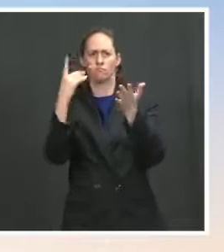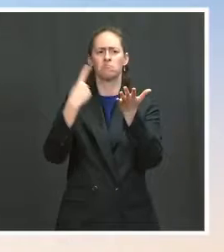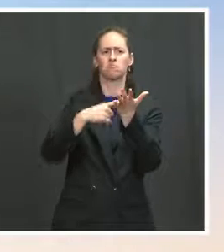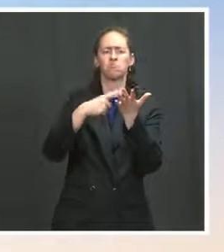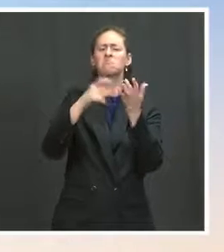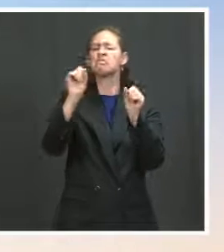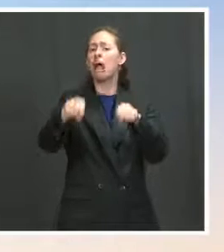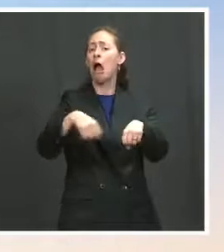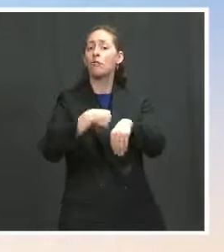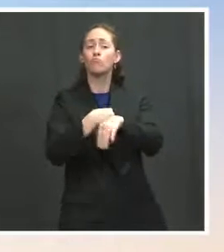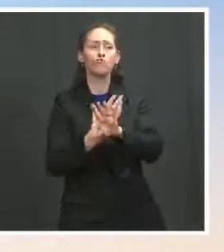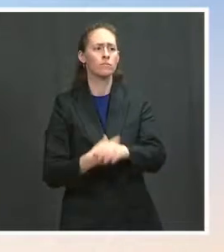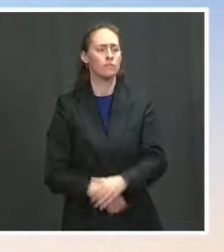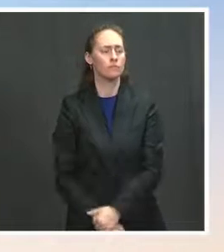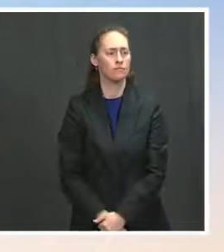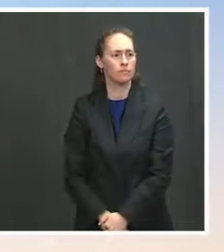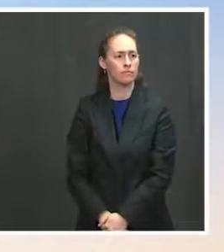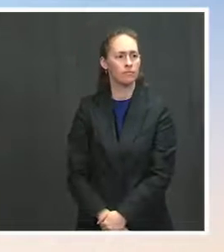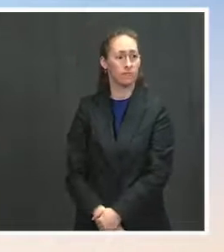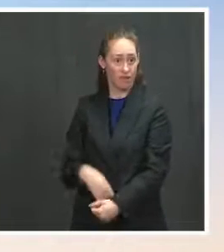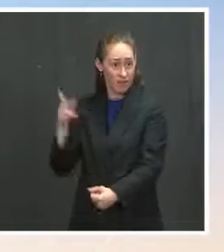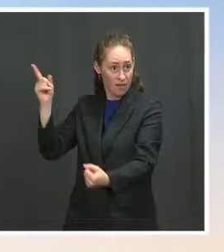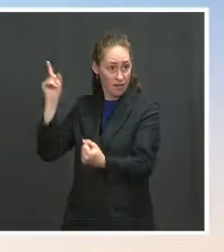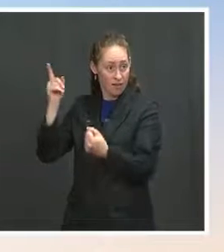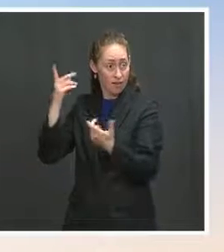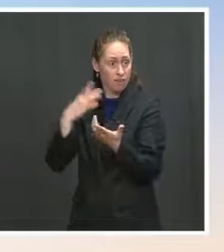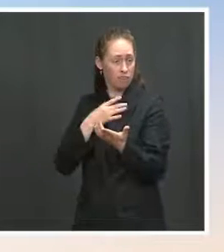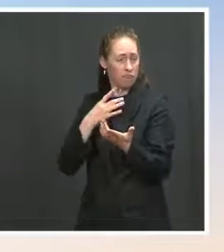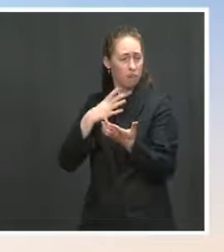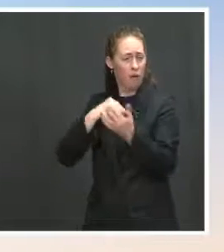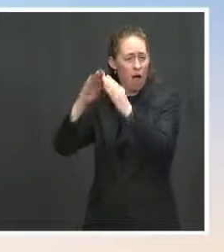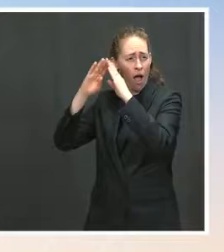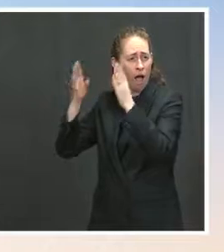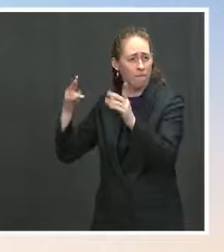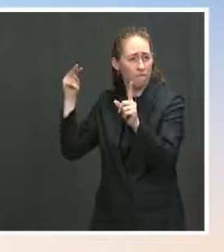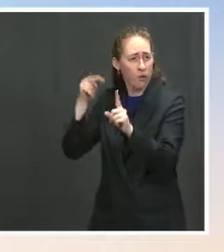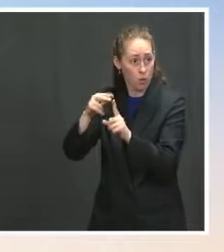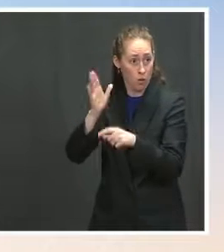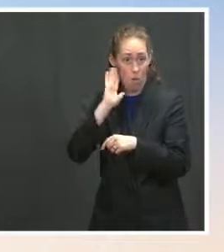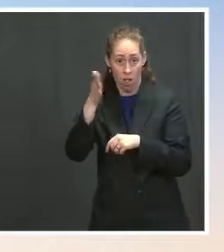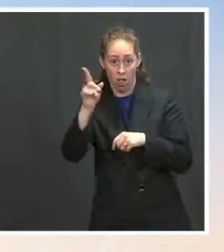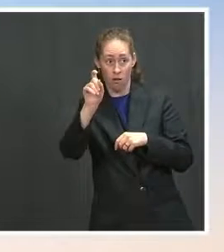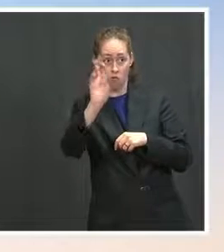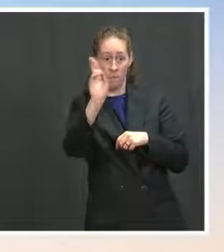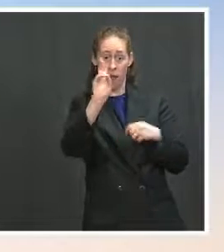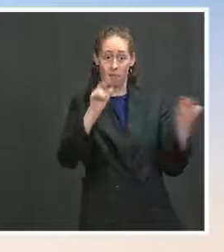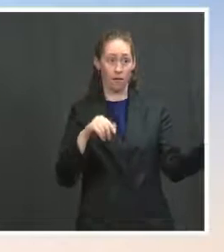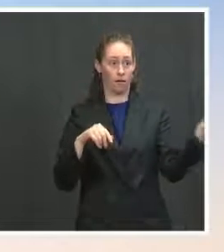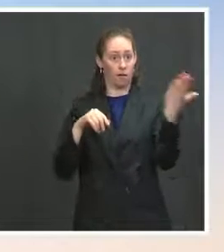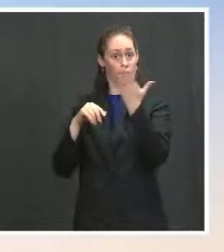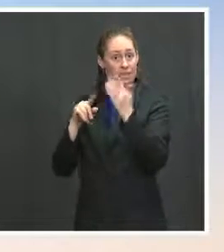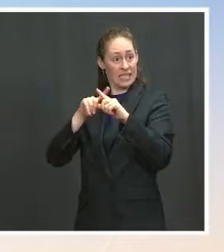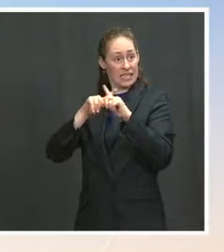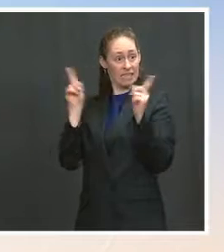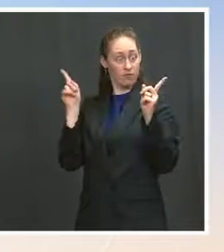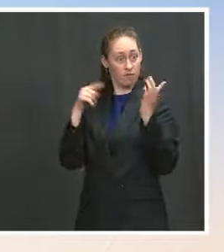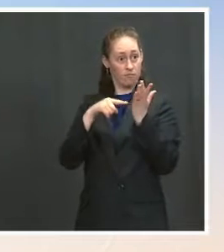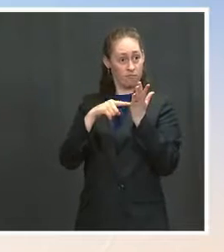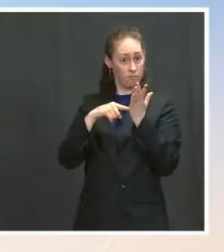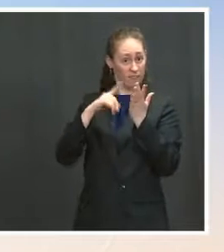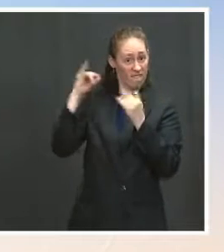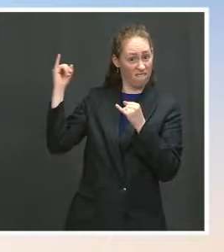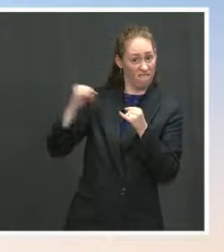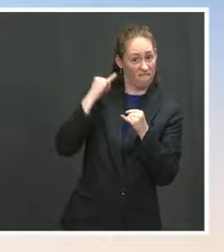from the White House that tomorrow Republicans will offer yet another counter proposal, and that may be the final step in this set